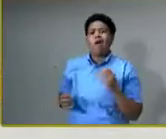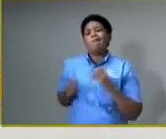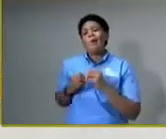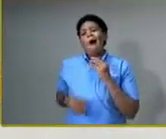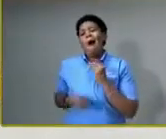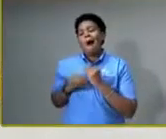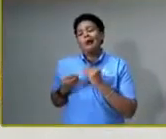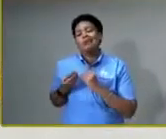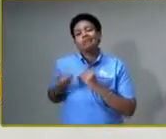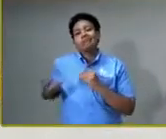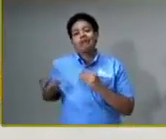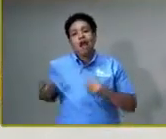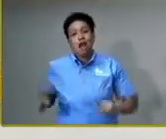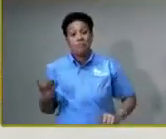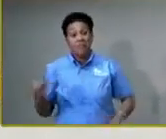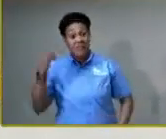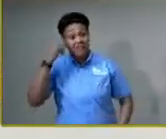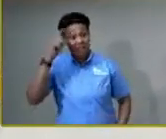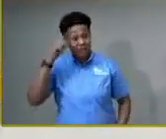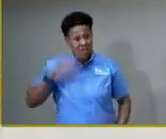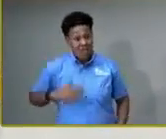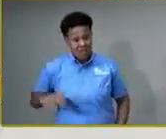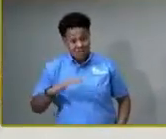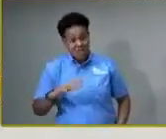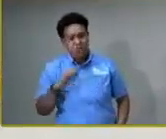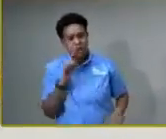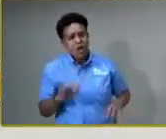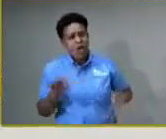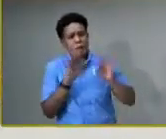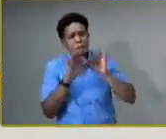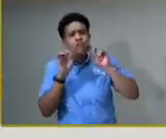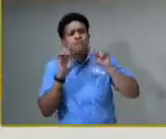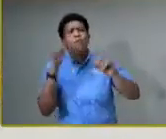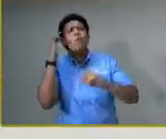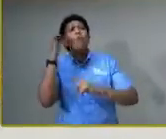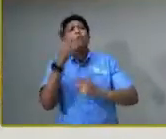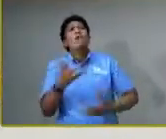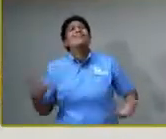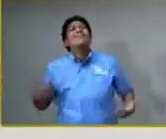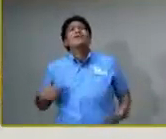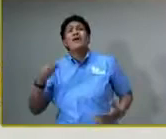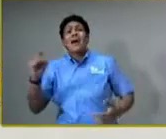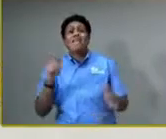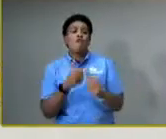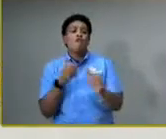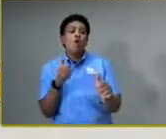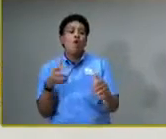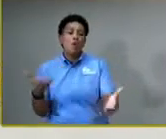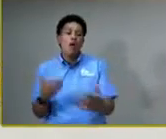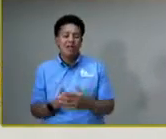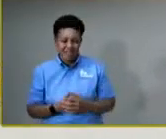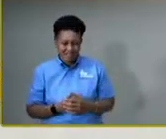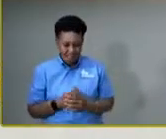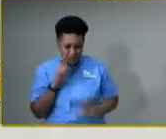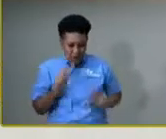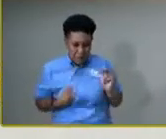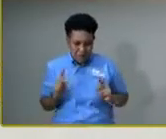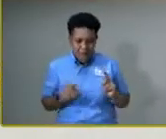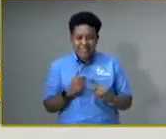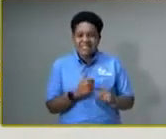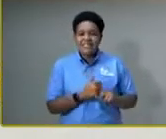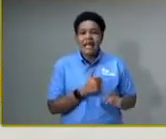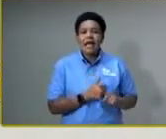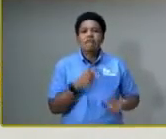And that for us is an important response, because one of the things that we have to avoid would be for persons